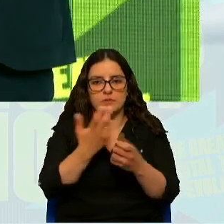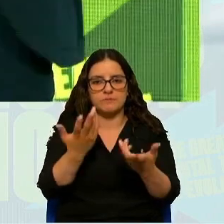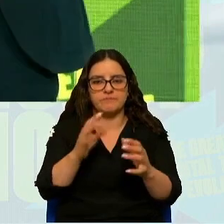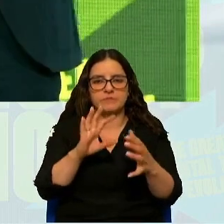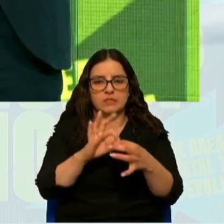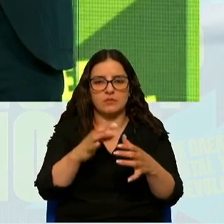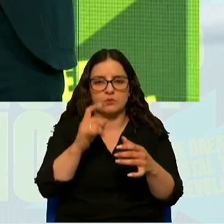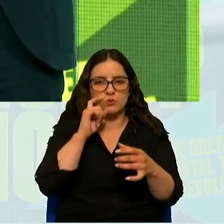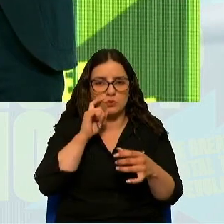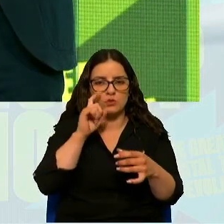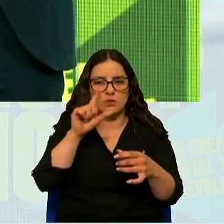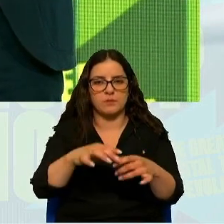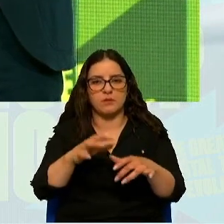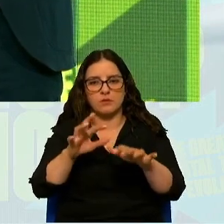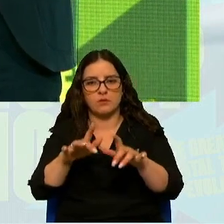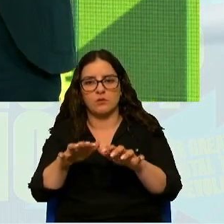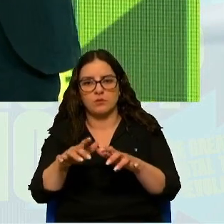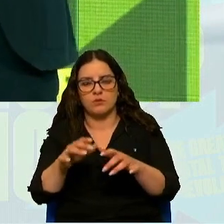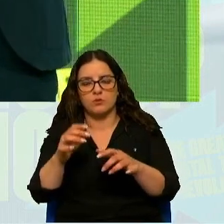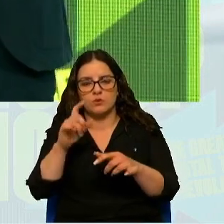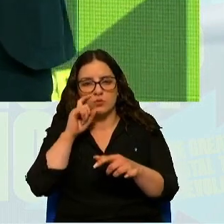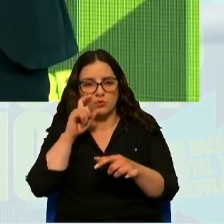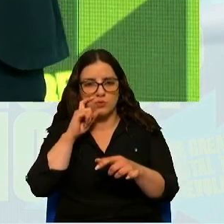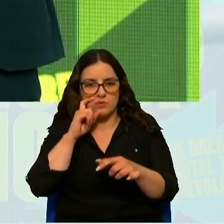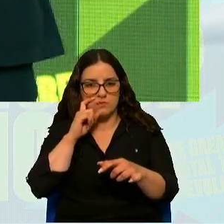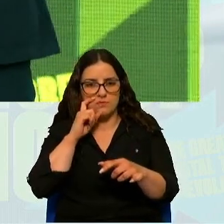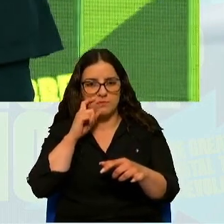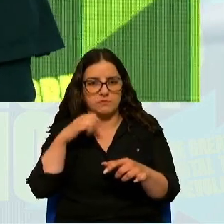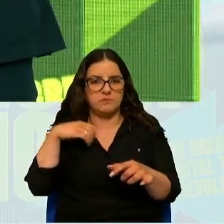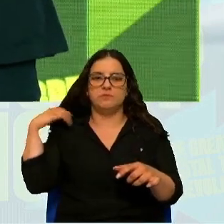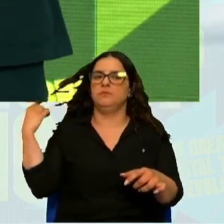establishing secure connections and